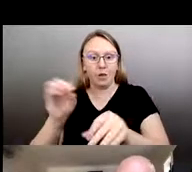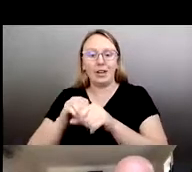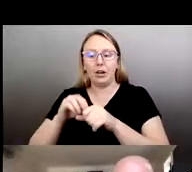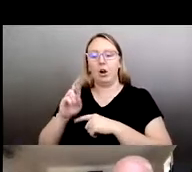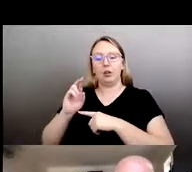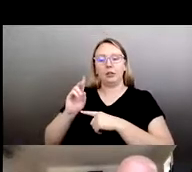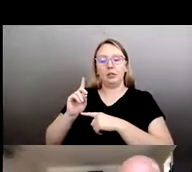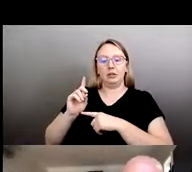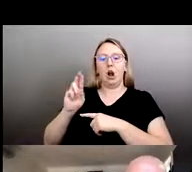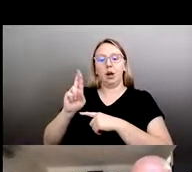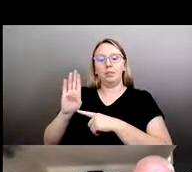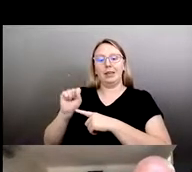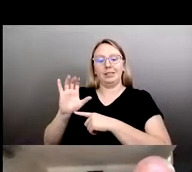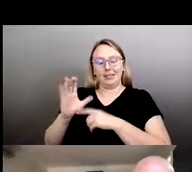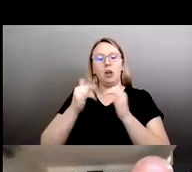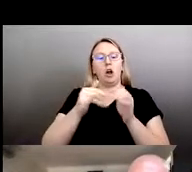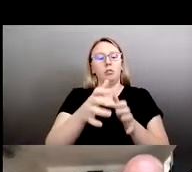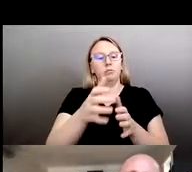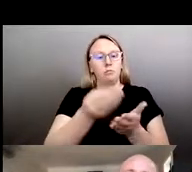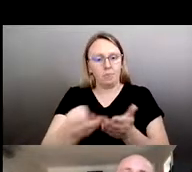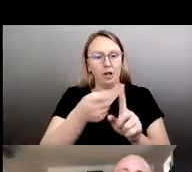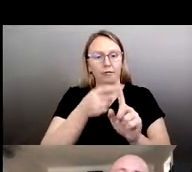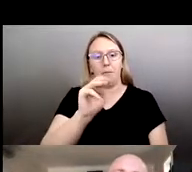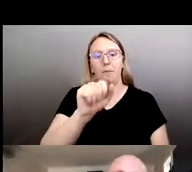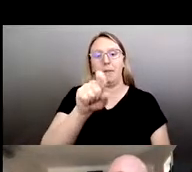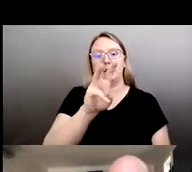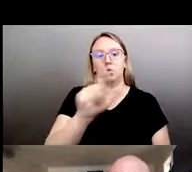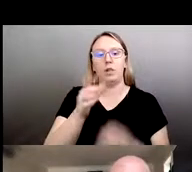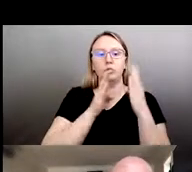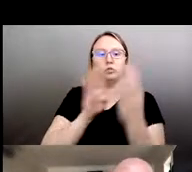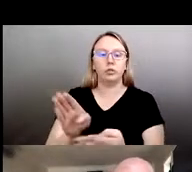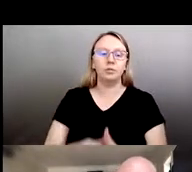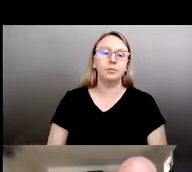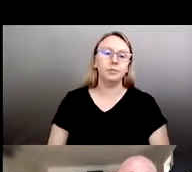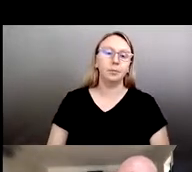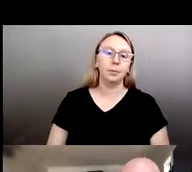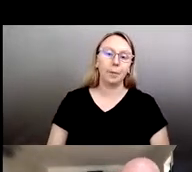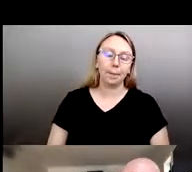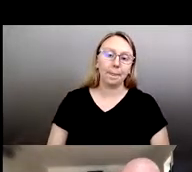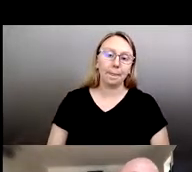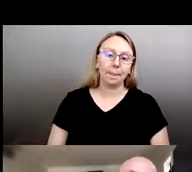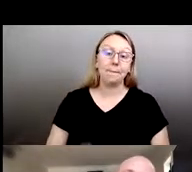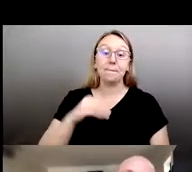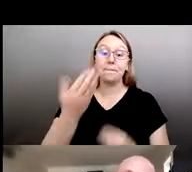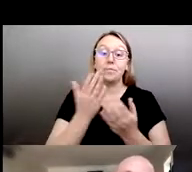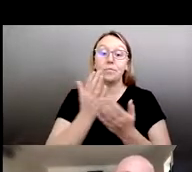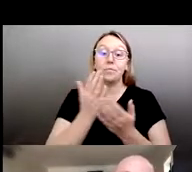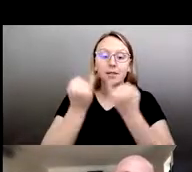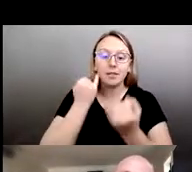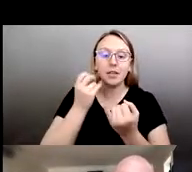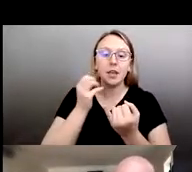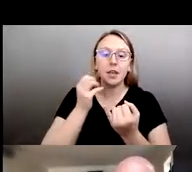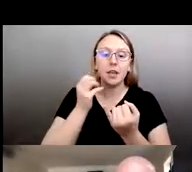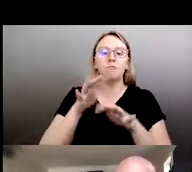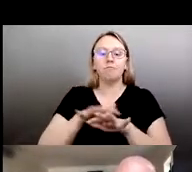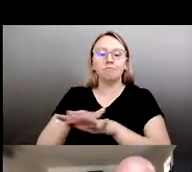from Maxwell Street. And just to give you an idea of the sort of overlap in collections between some of these artists, this is Ray